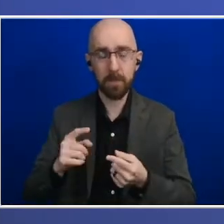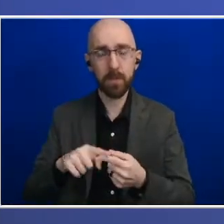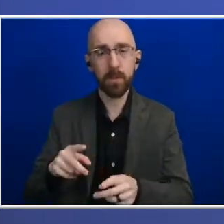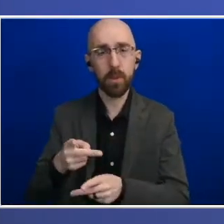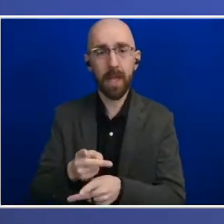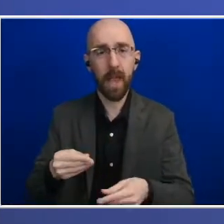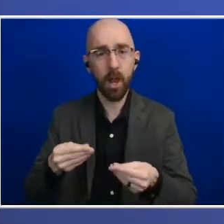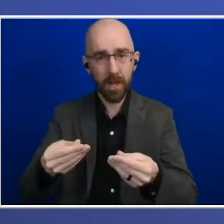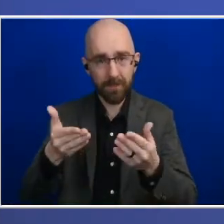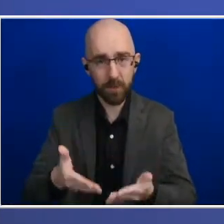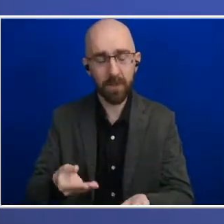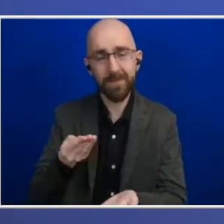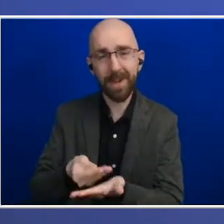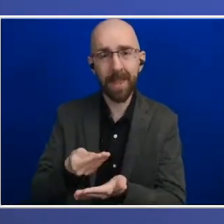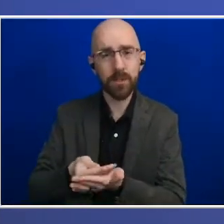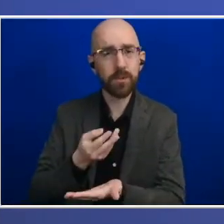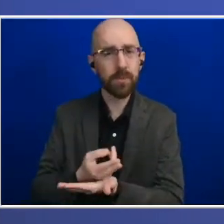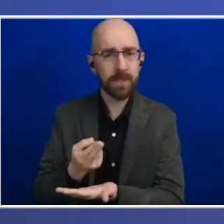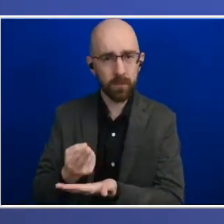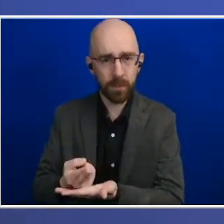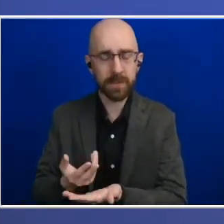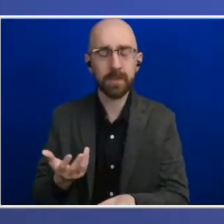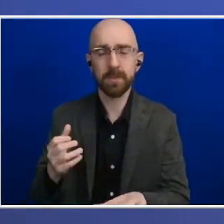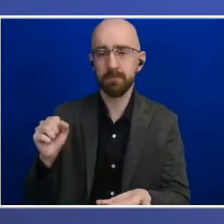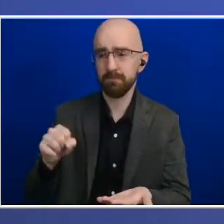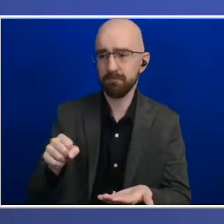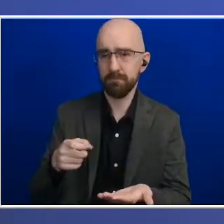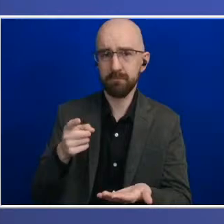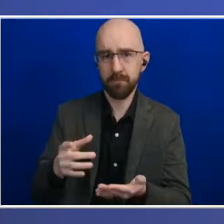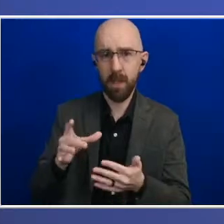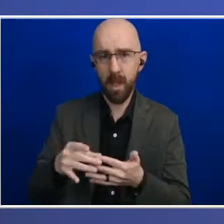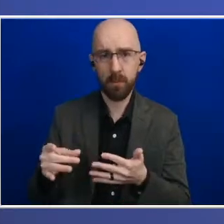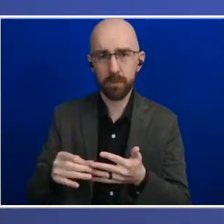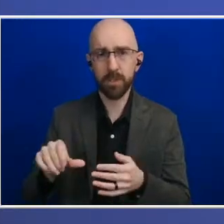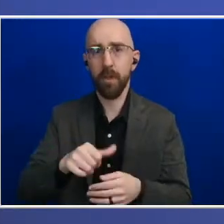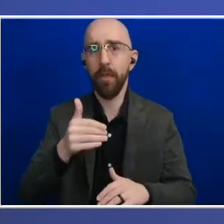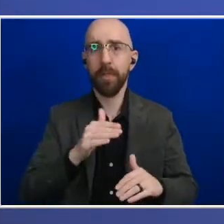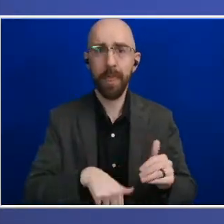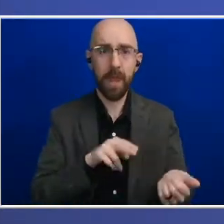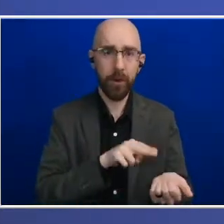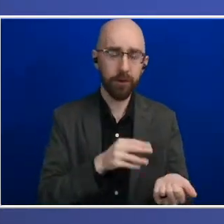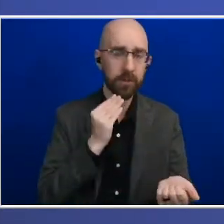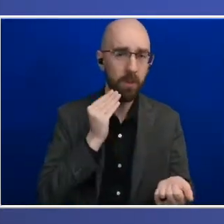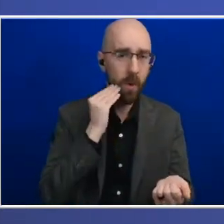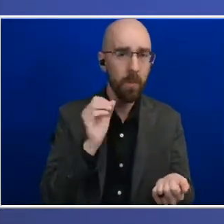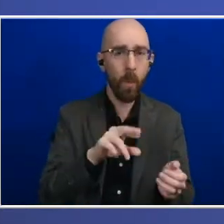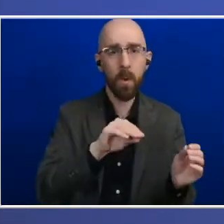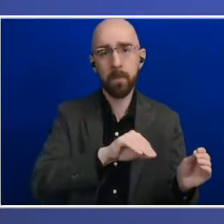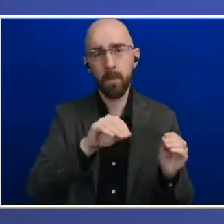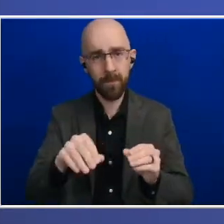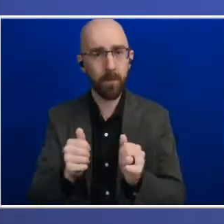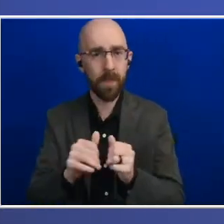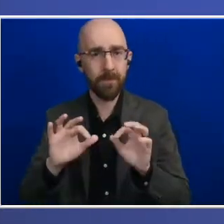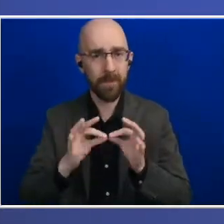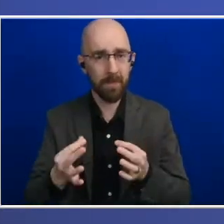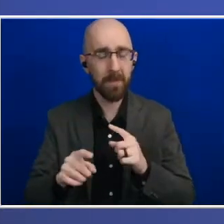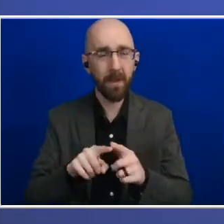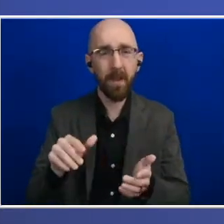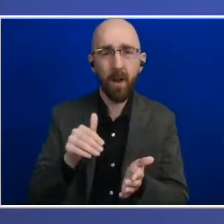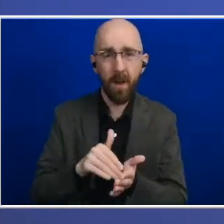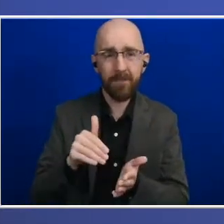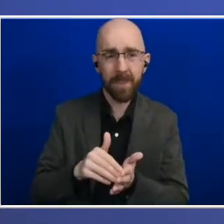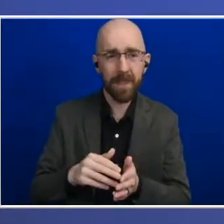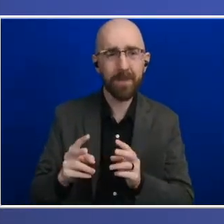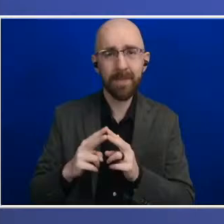financial resources. So yes, there are options besides a nursing home or moving in with a family, but often they're very, very